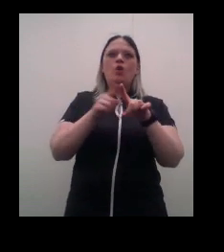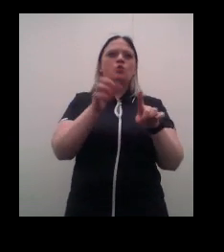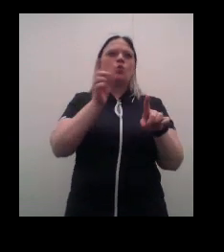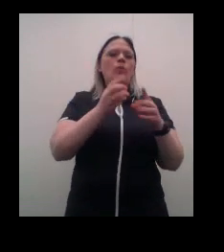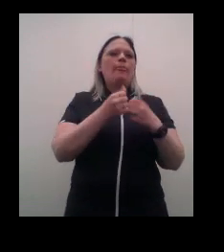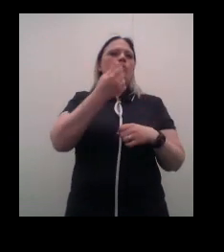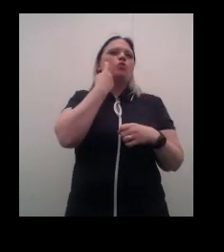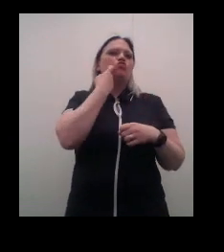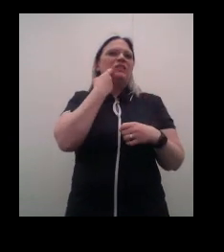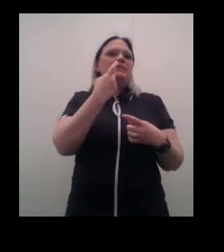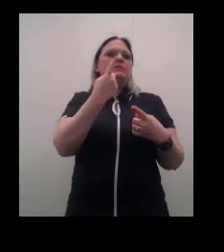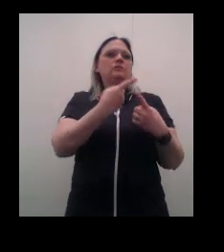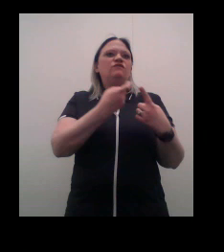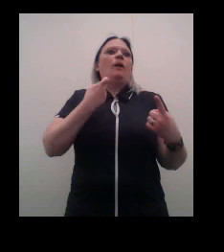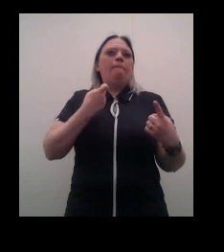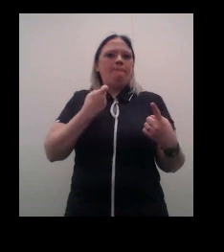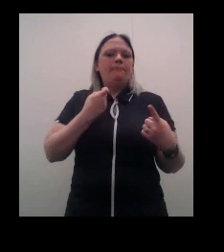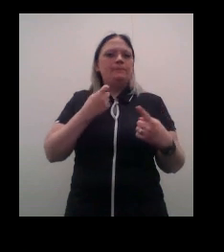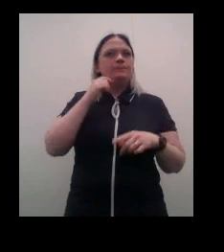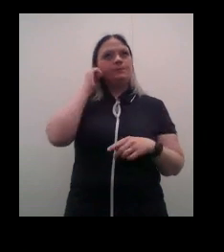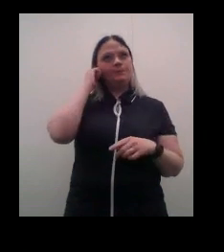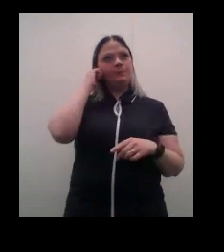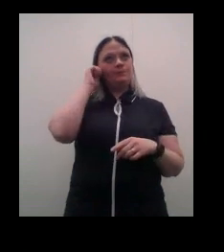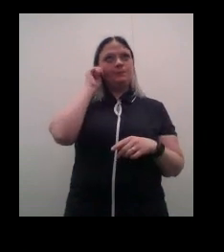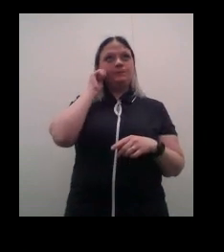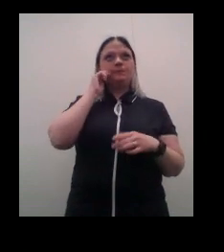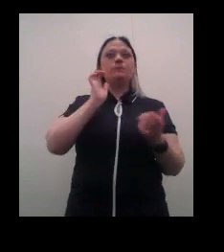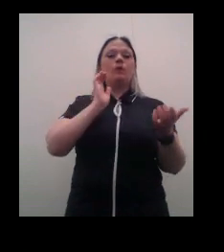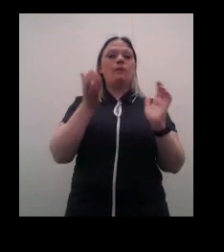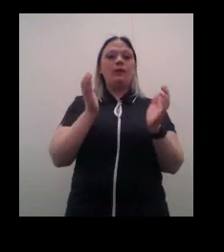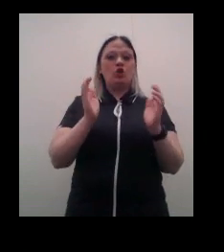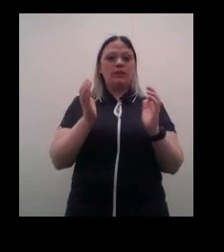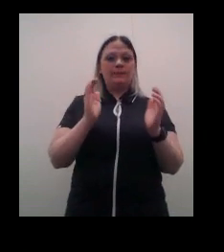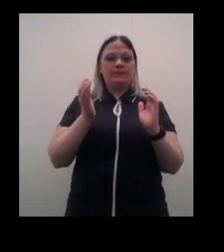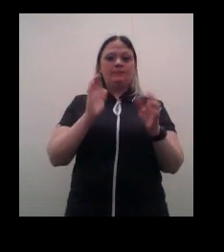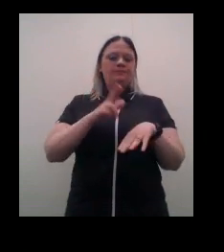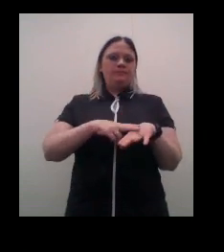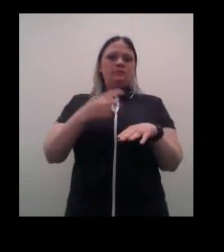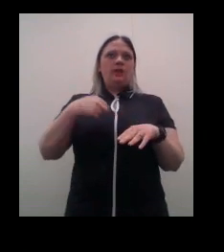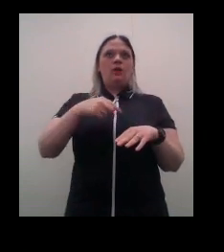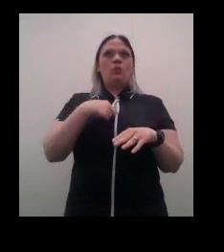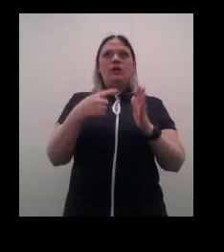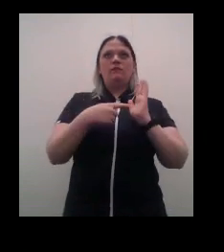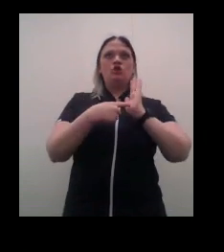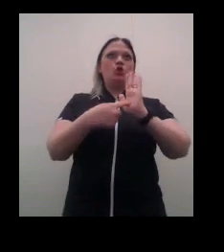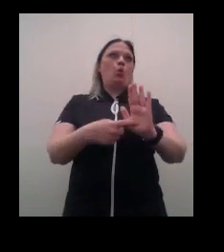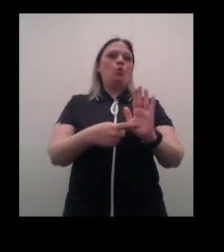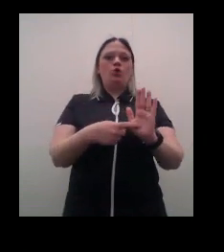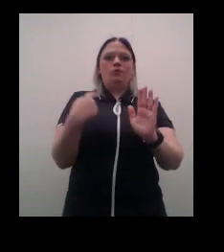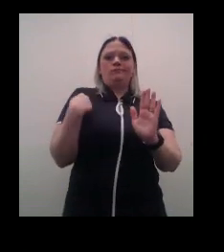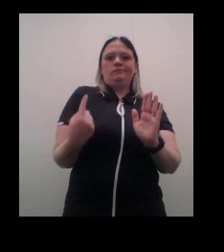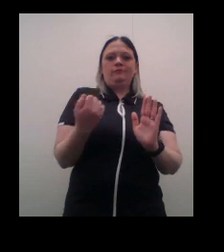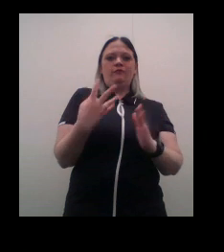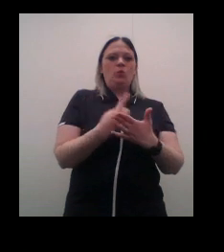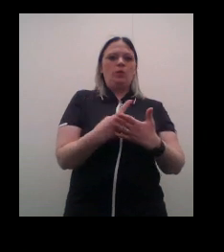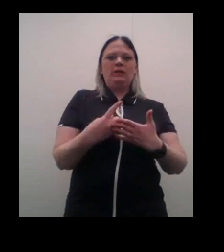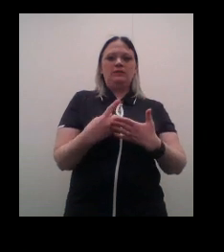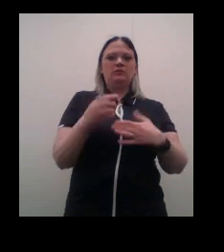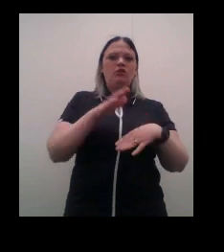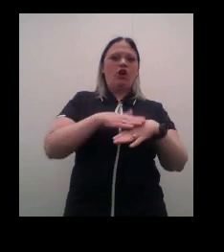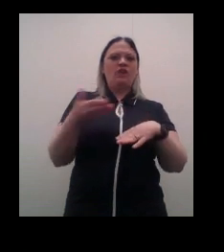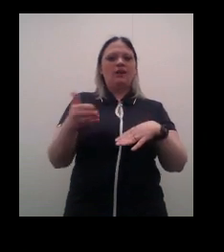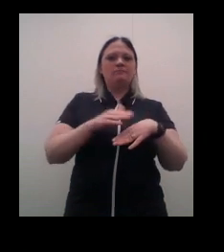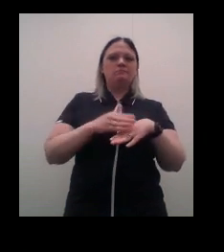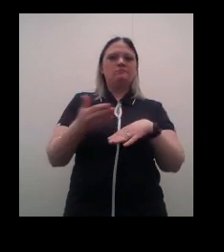from. Comparison. We have comparison, of course, that we've shown for the last few weeks on and off with regards